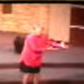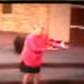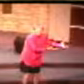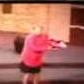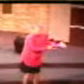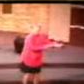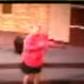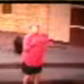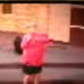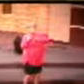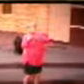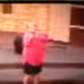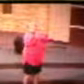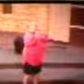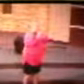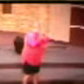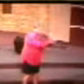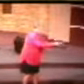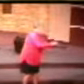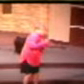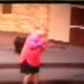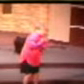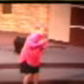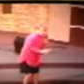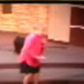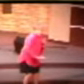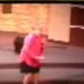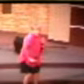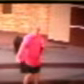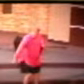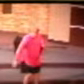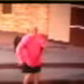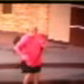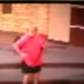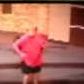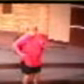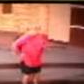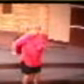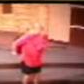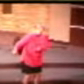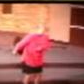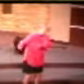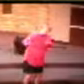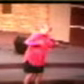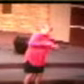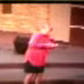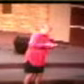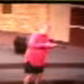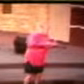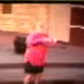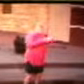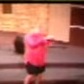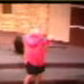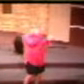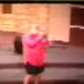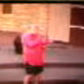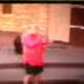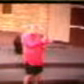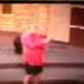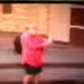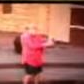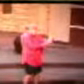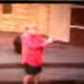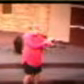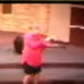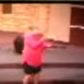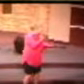who from the time you were little took your little hands and held them as you wobbled on your legs. I taught you, my